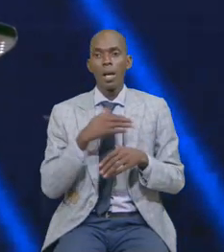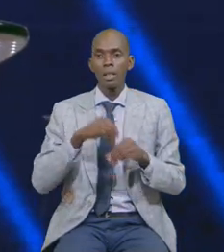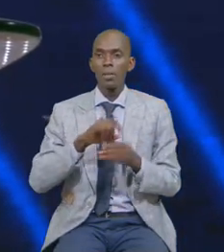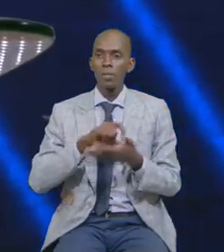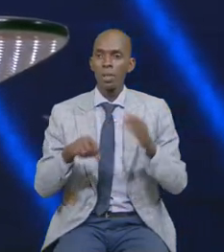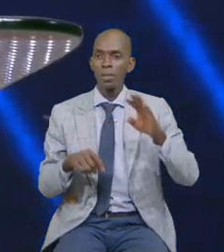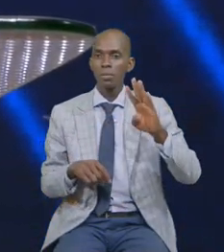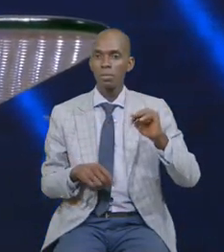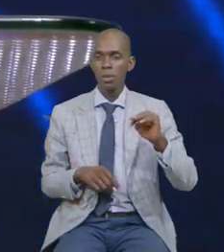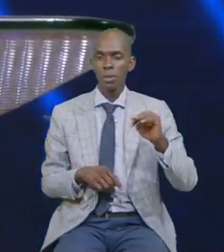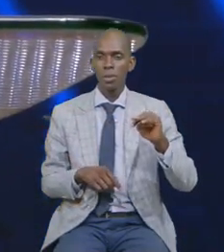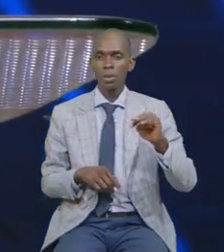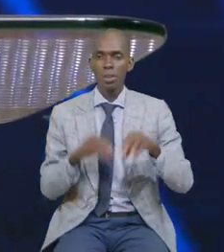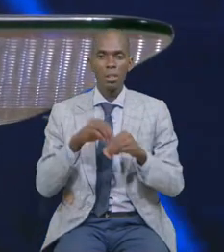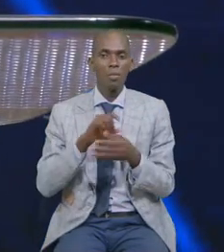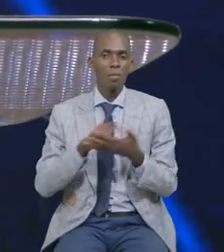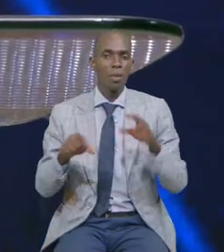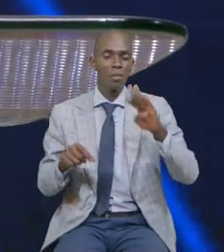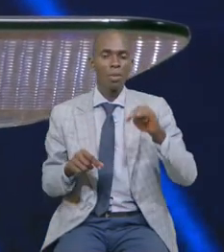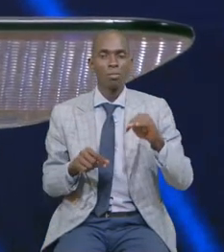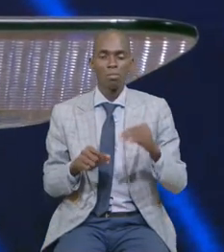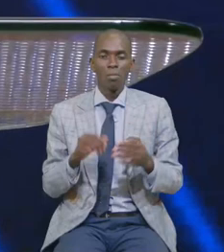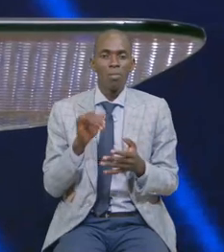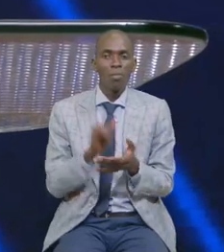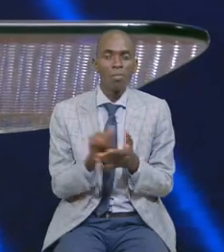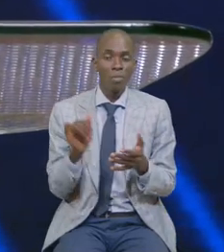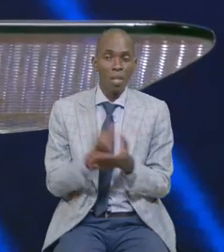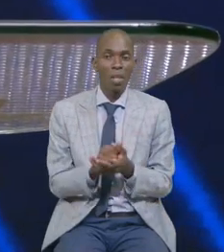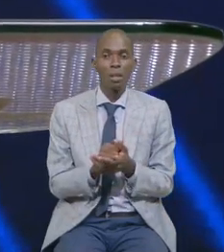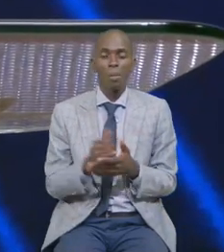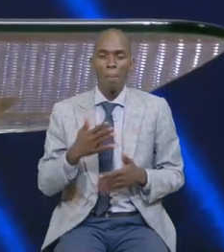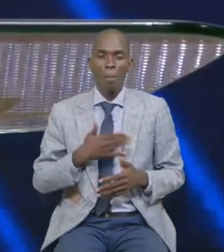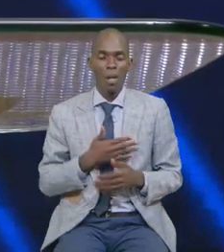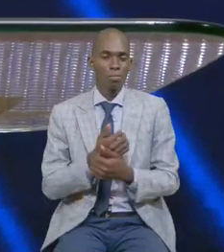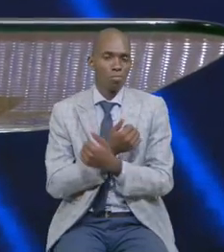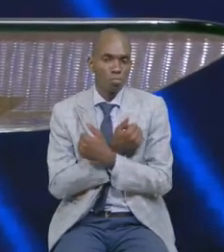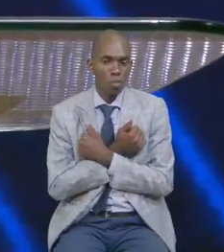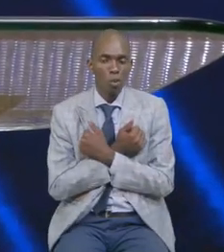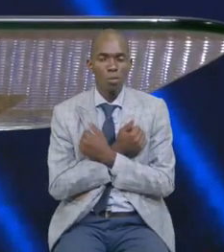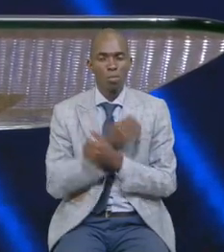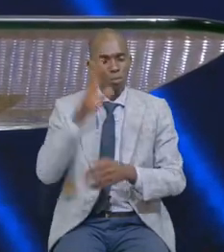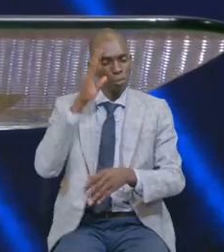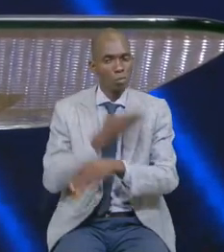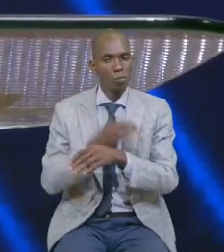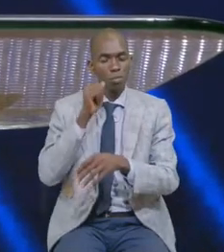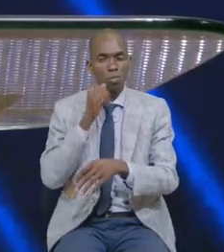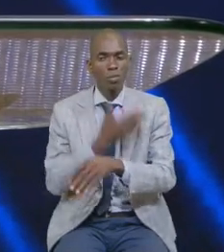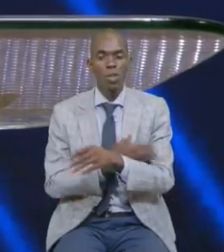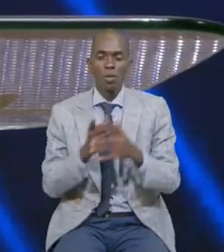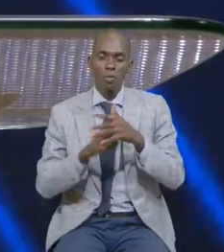14 it says it but 14 wherefore my dearly below flee from